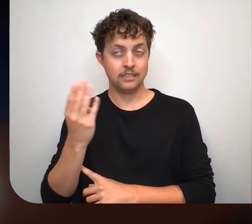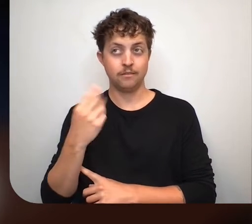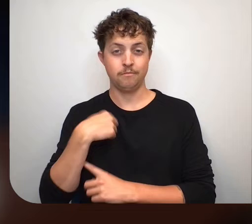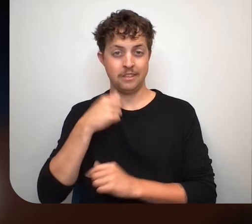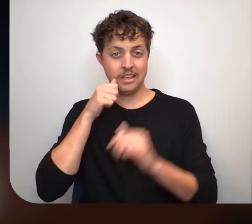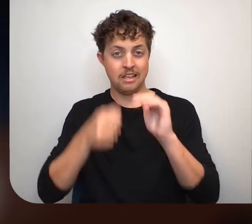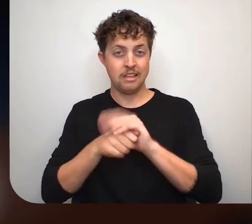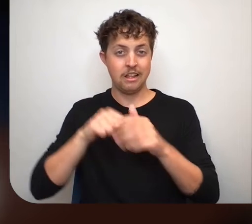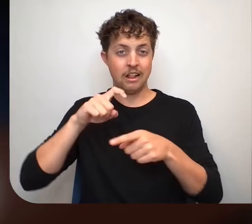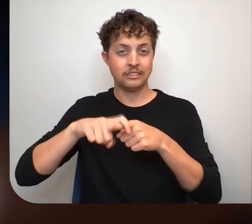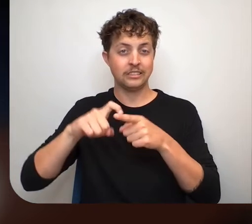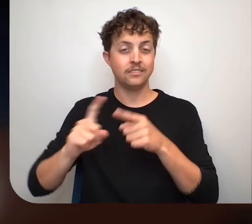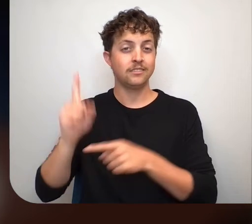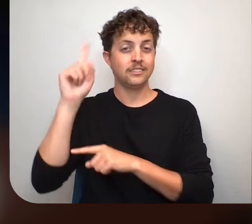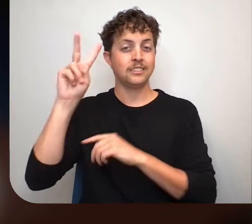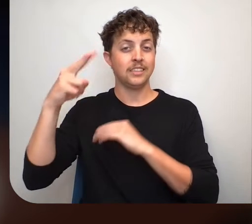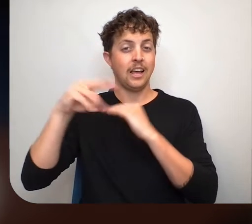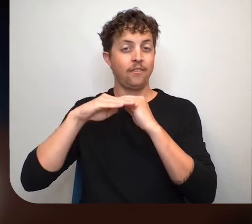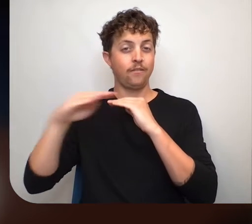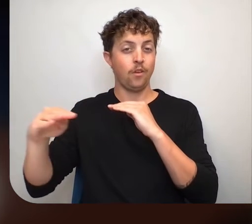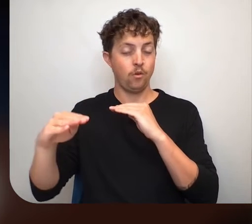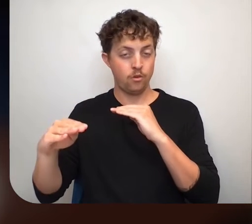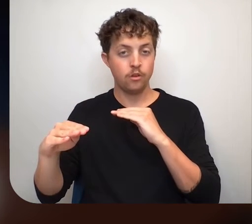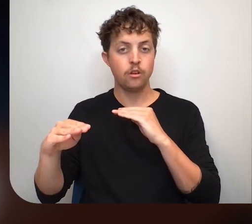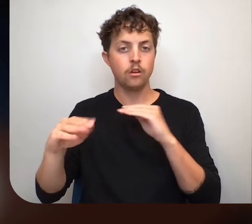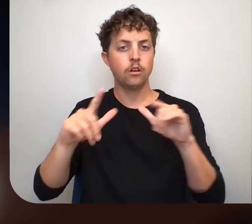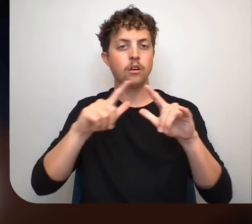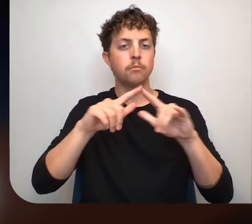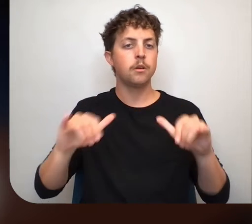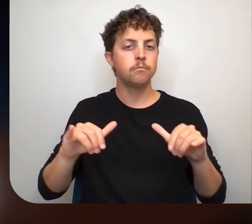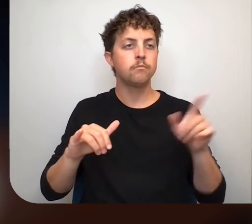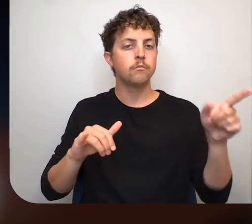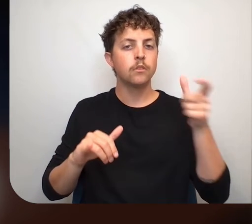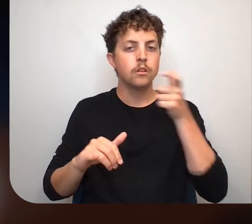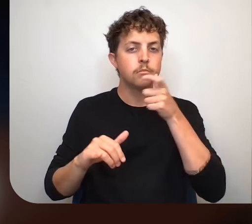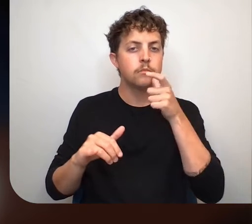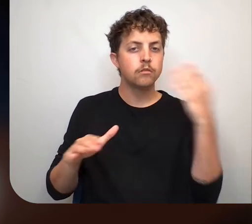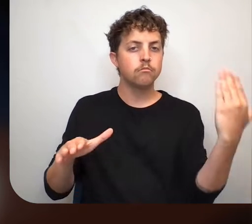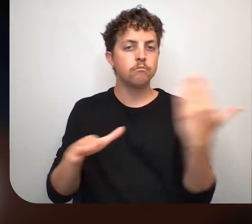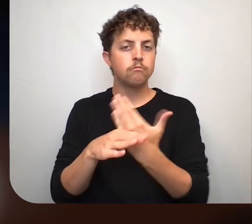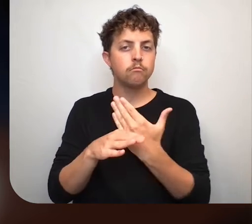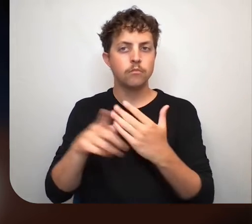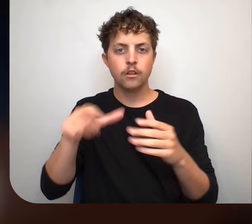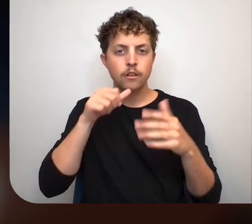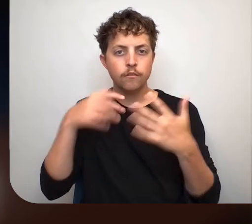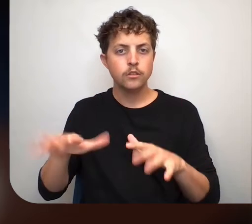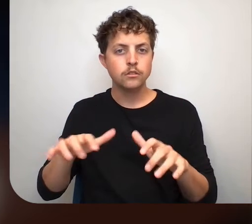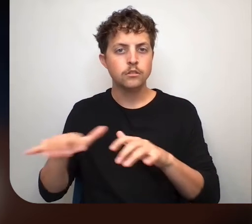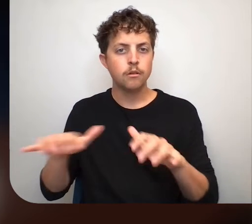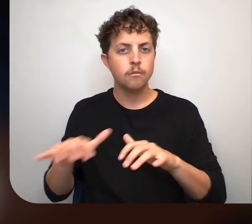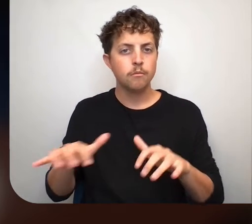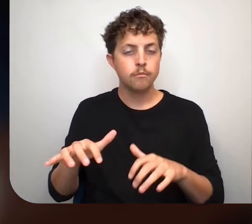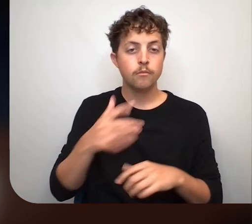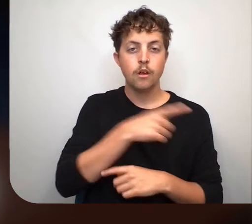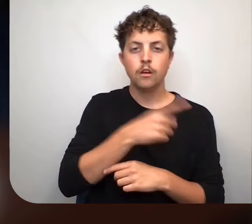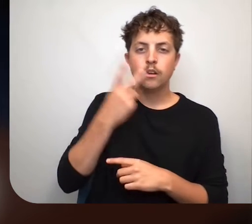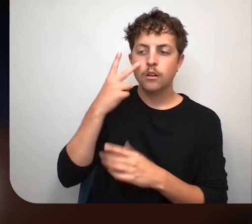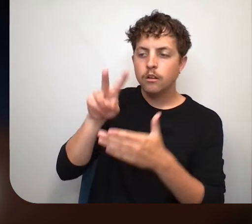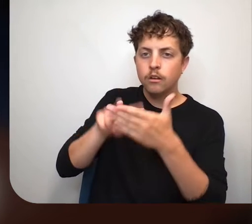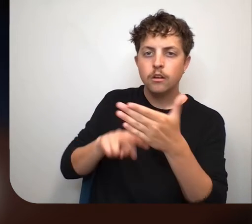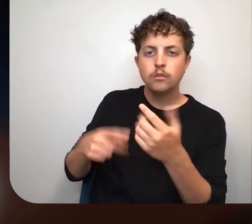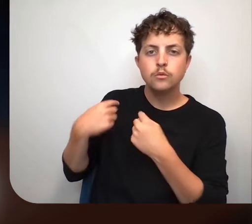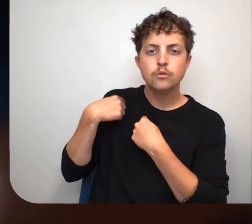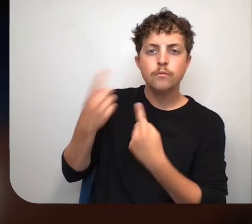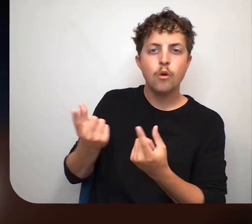Burnaby, hiding in a closet on the second floor. Before you finish typing, the emergency